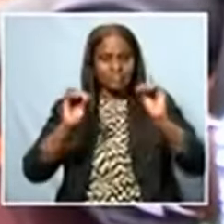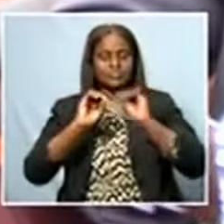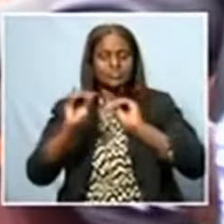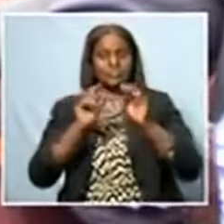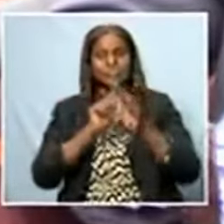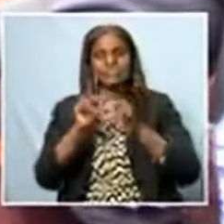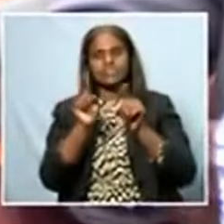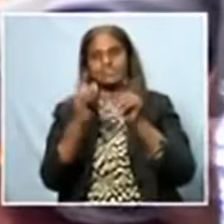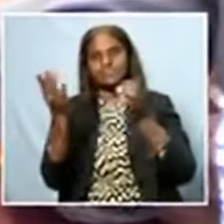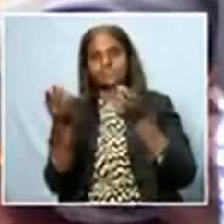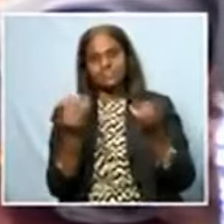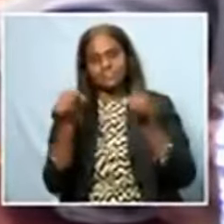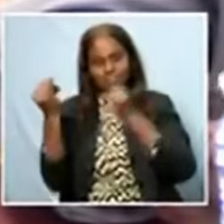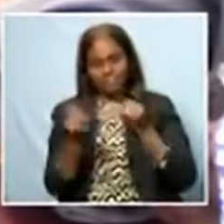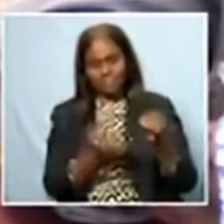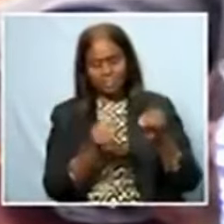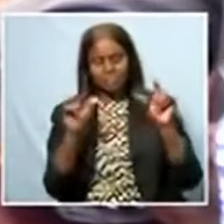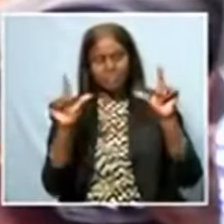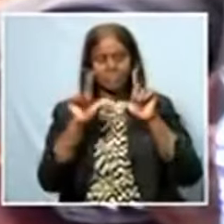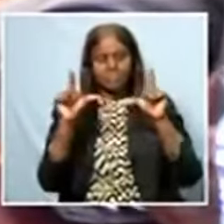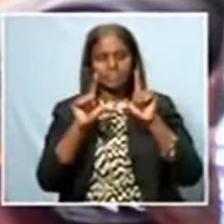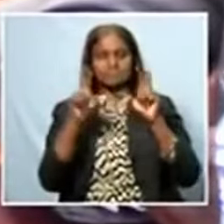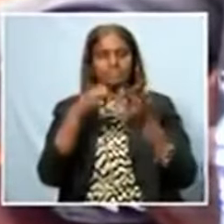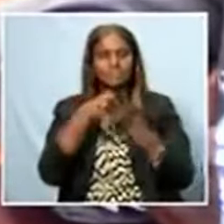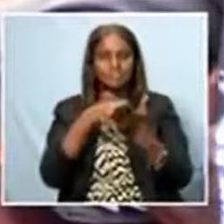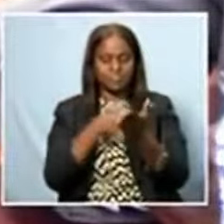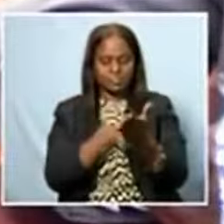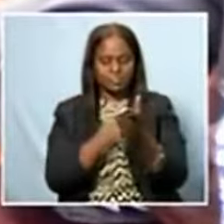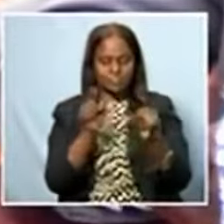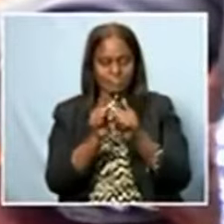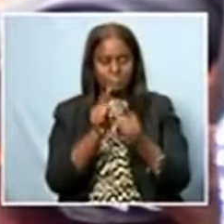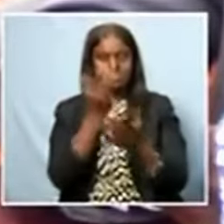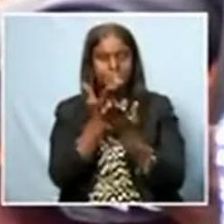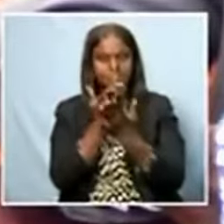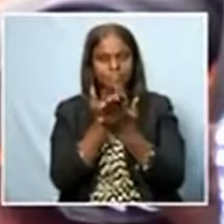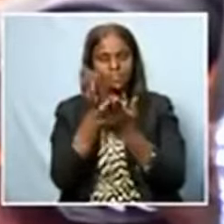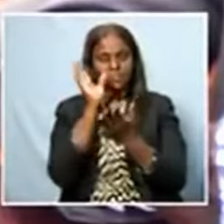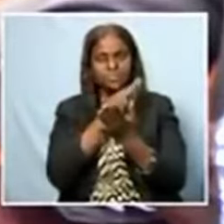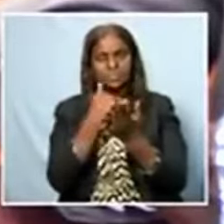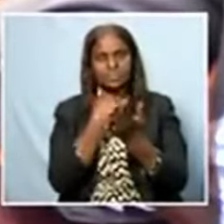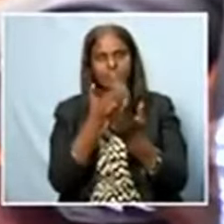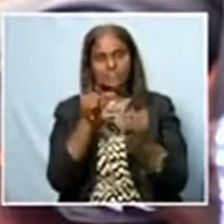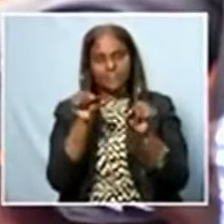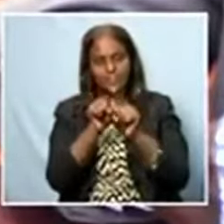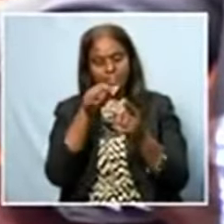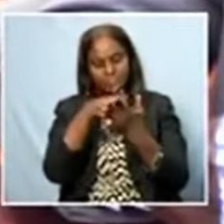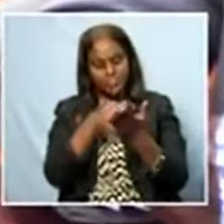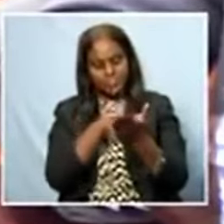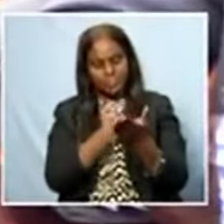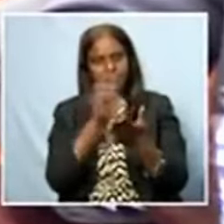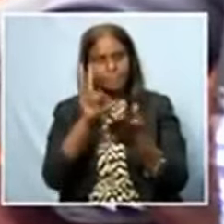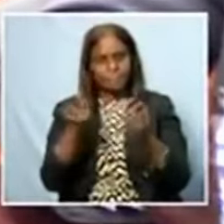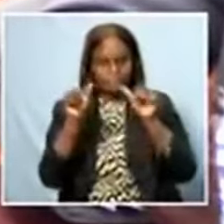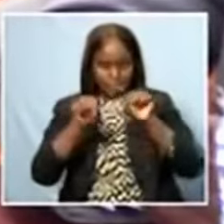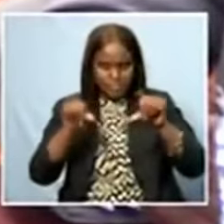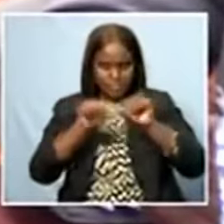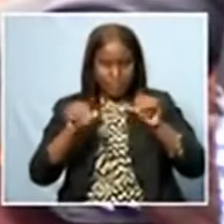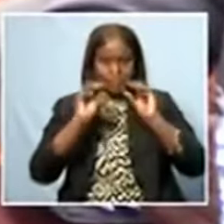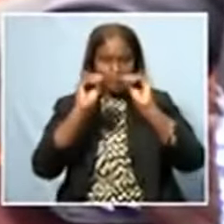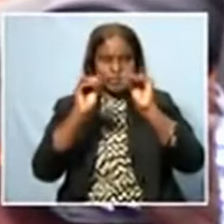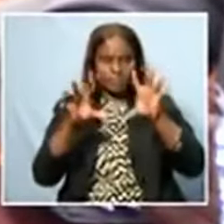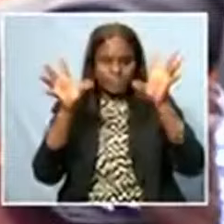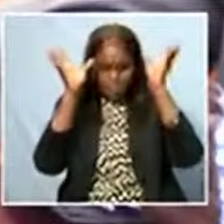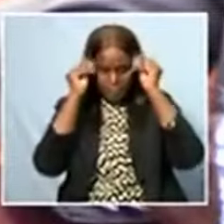the introduction of licensure examinations is proposed. These exams will assess the teacher